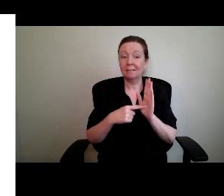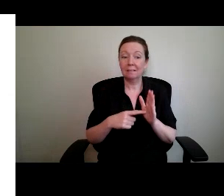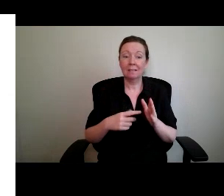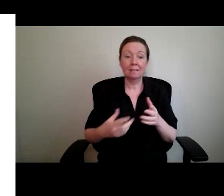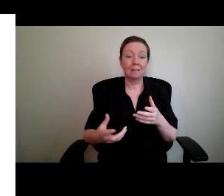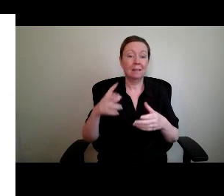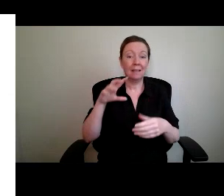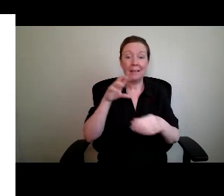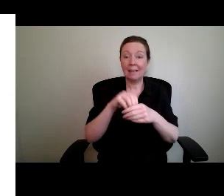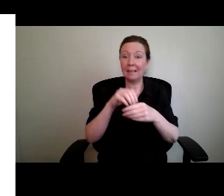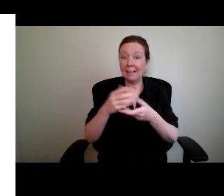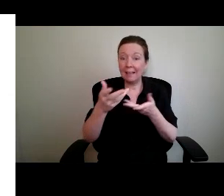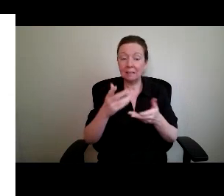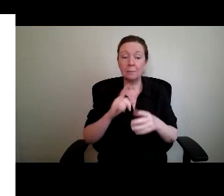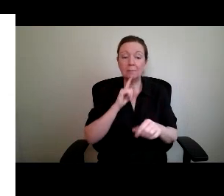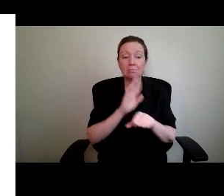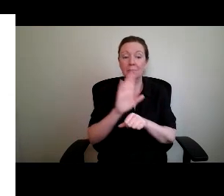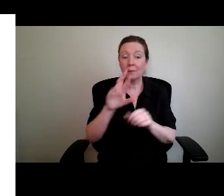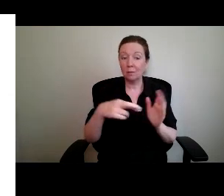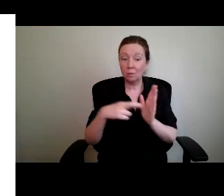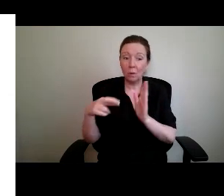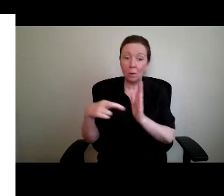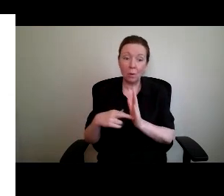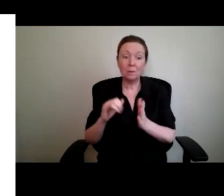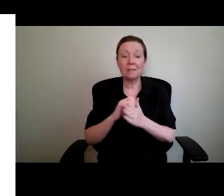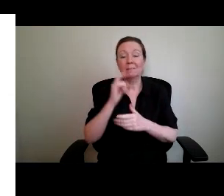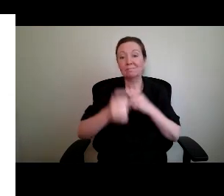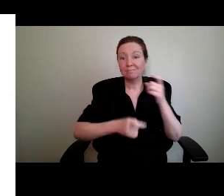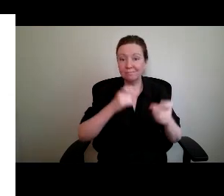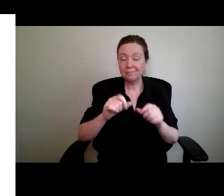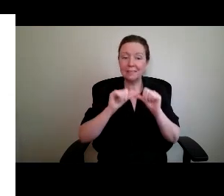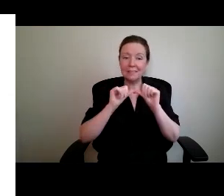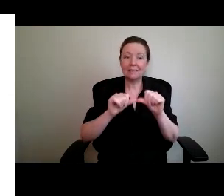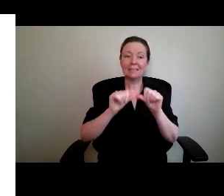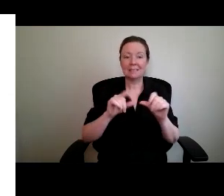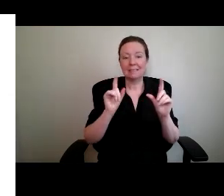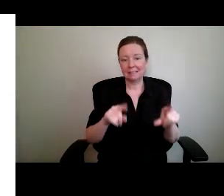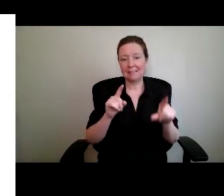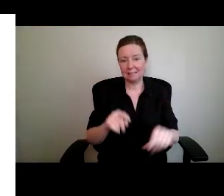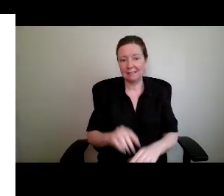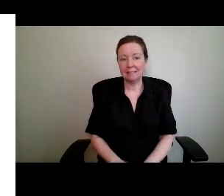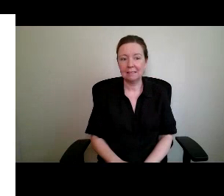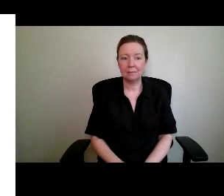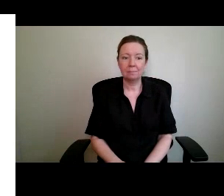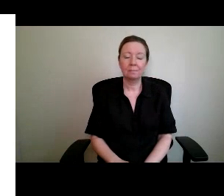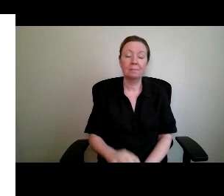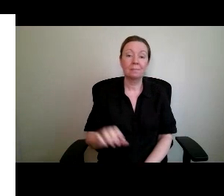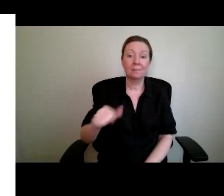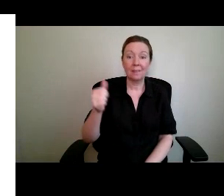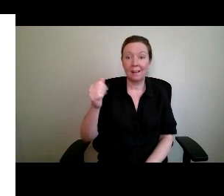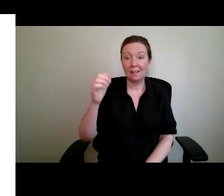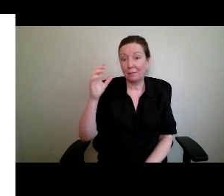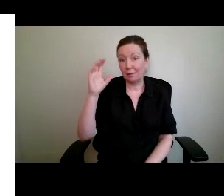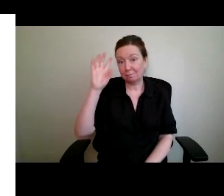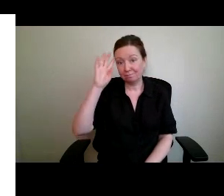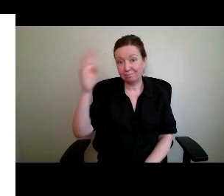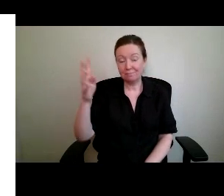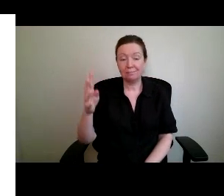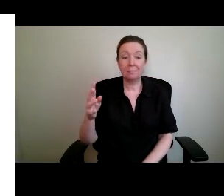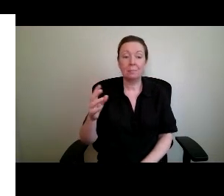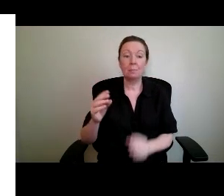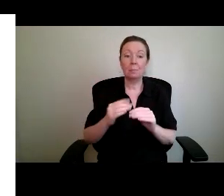engagement and commitment to their roles, which contributes to consistent attendance. Another myth is that they are more likely